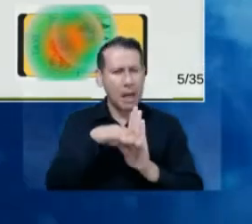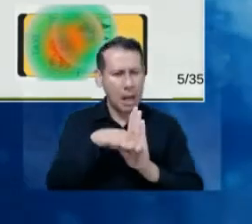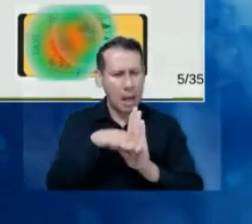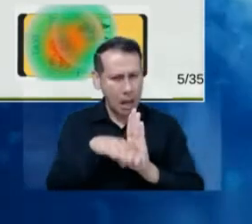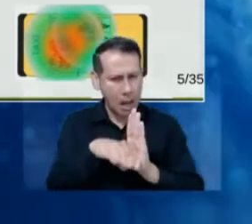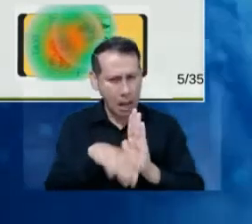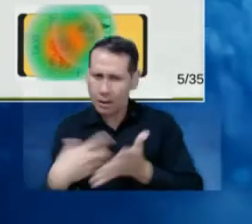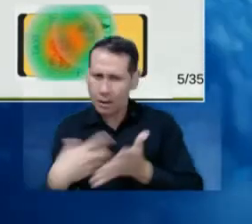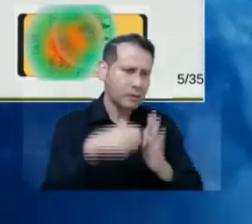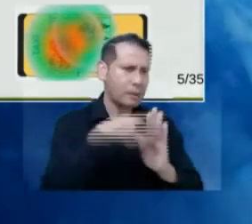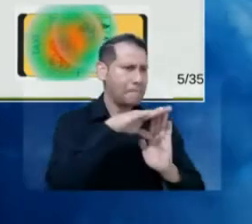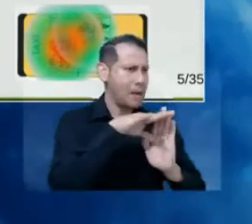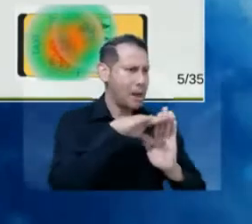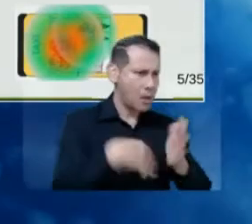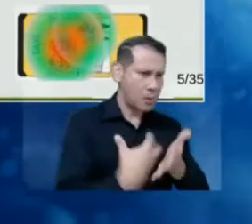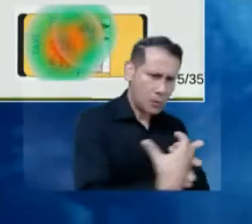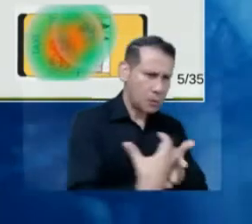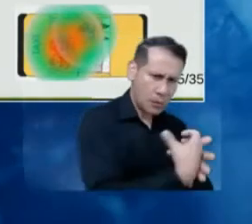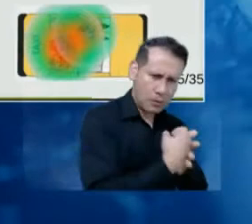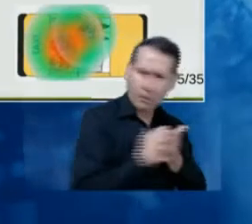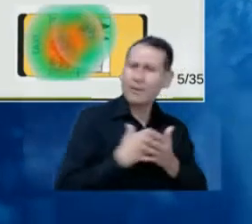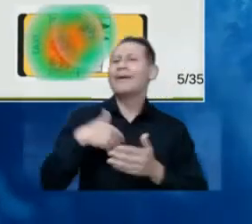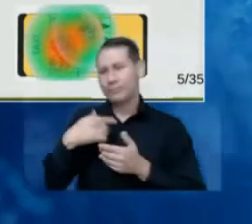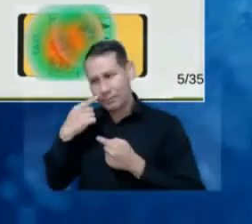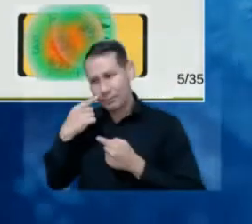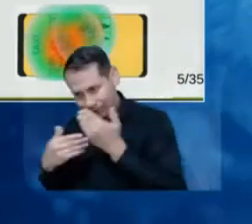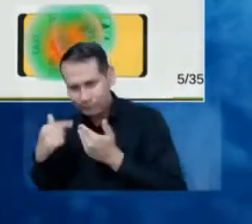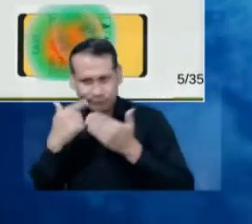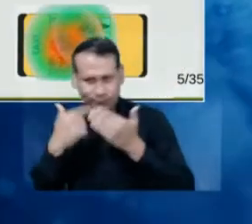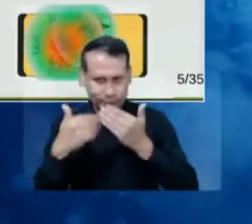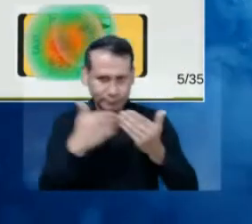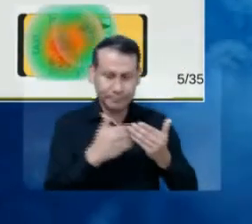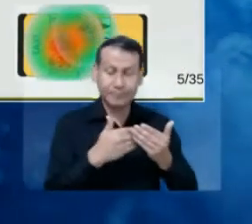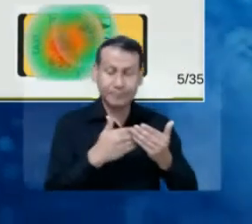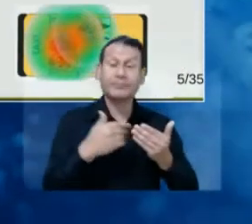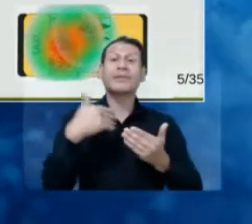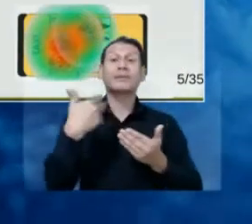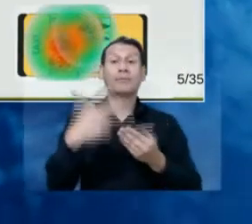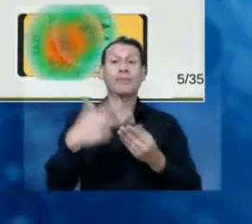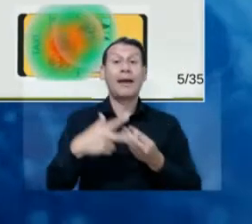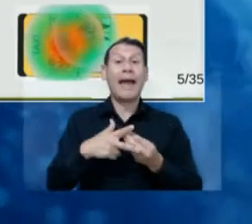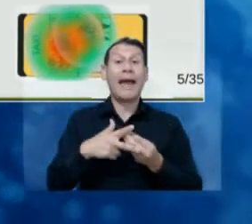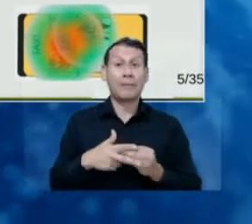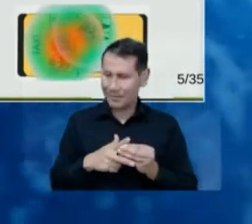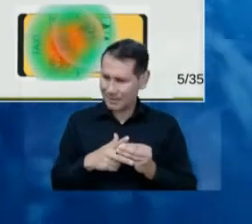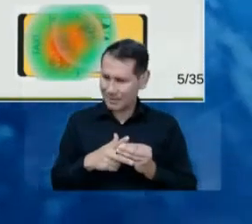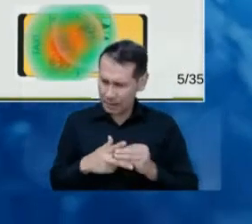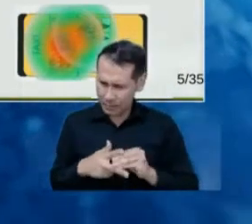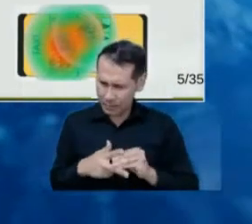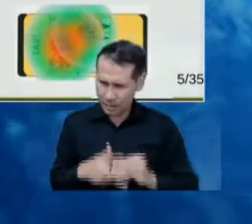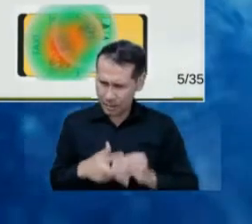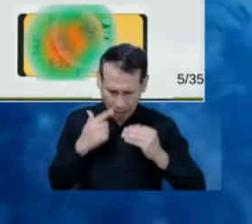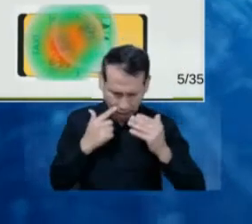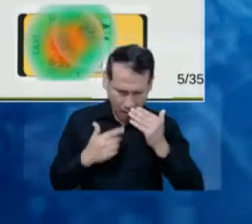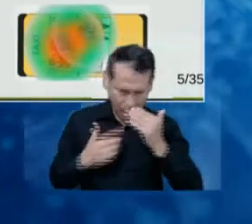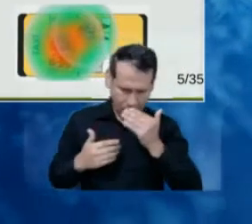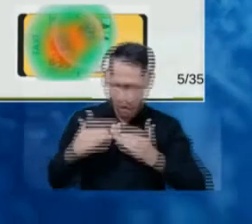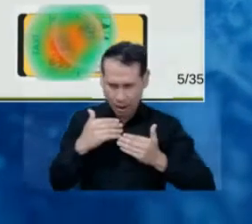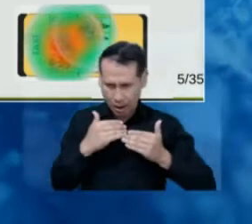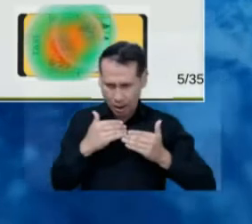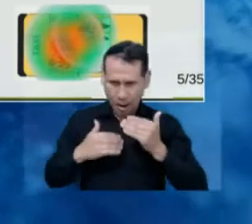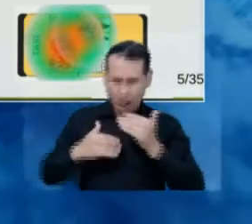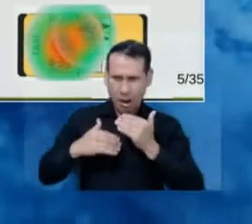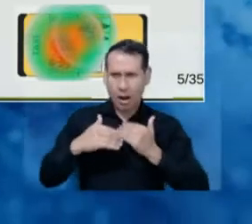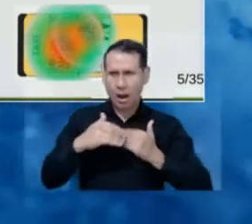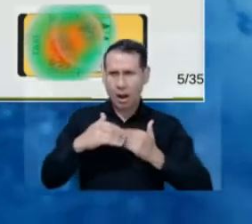This presupposes as well that the tool being used is validated and the working flow